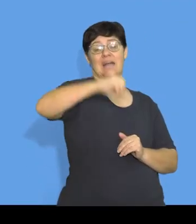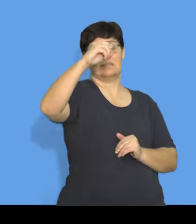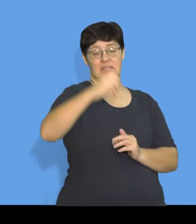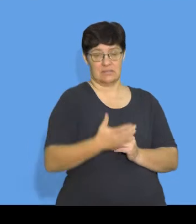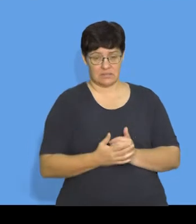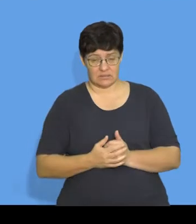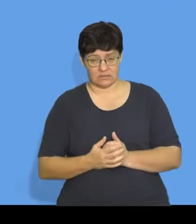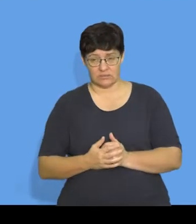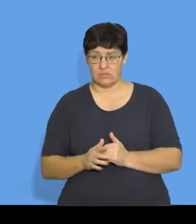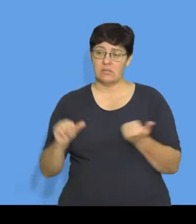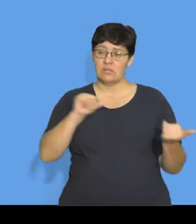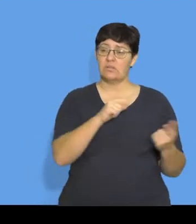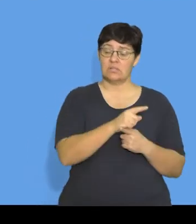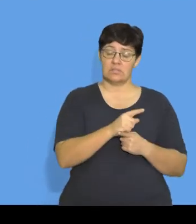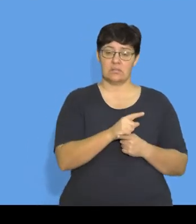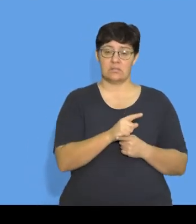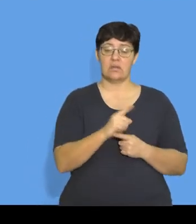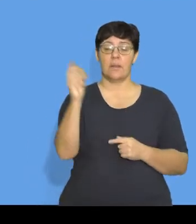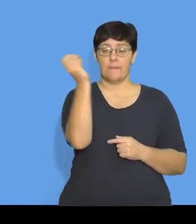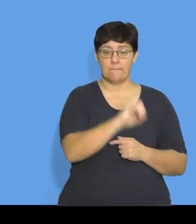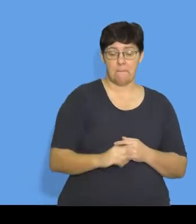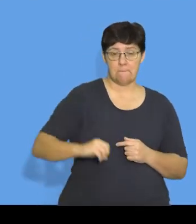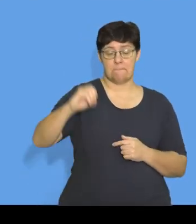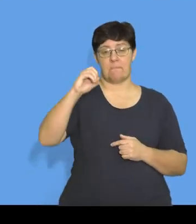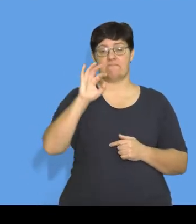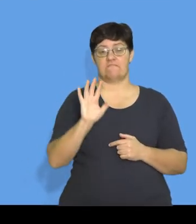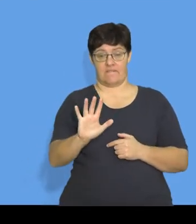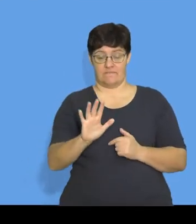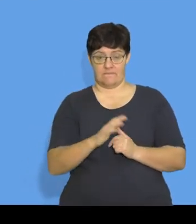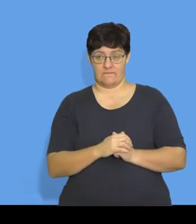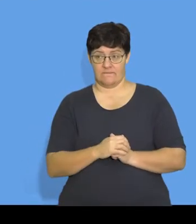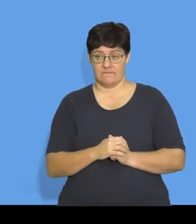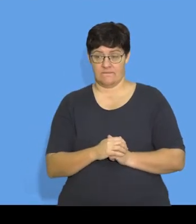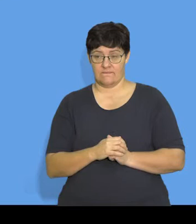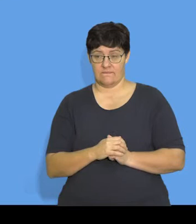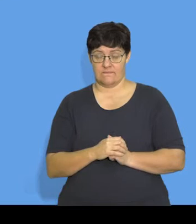to the original one, it rebounds at 5. So,